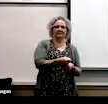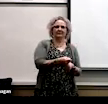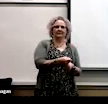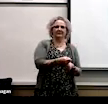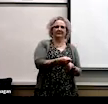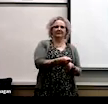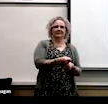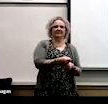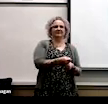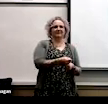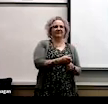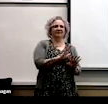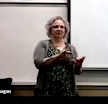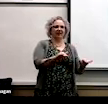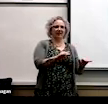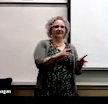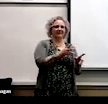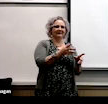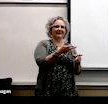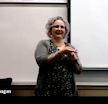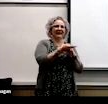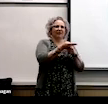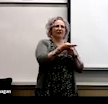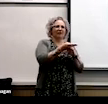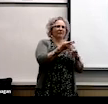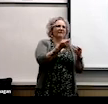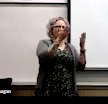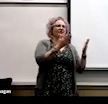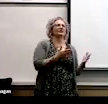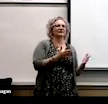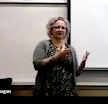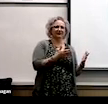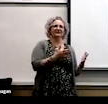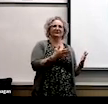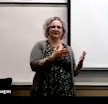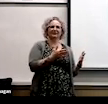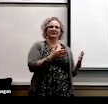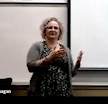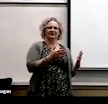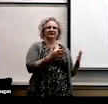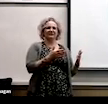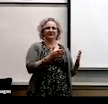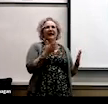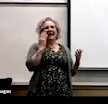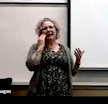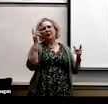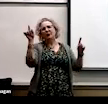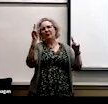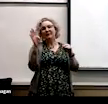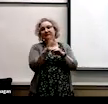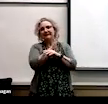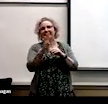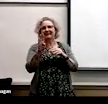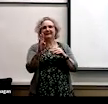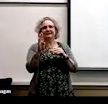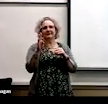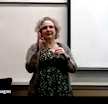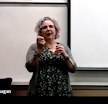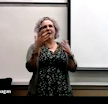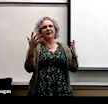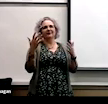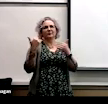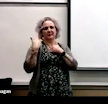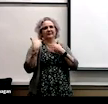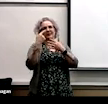this is like a hard thing for me as an adult provider to say to people who get that opportunity to do that, because I know you're already busy doing 100 other things. And so I don't